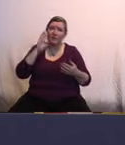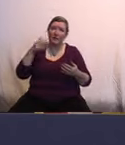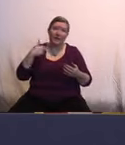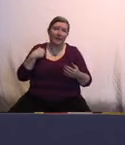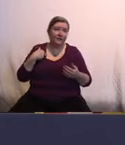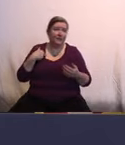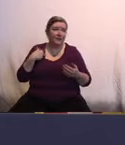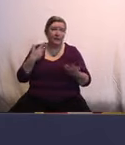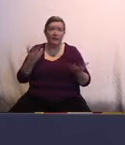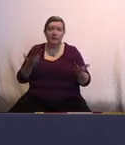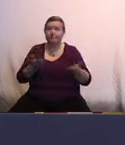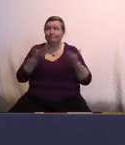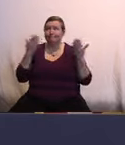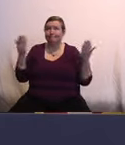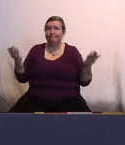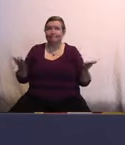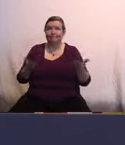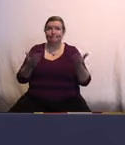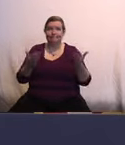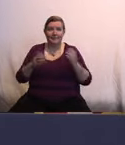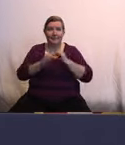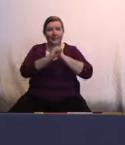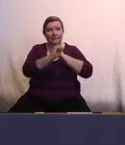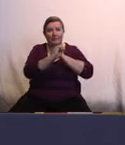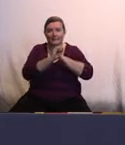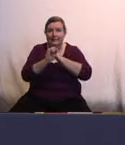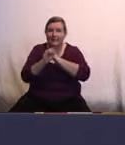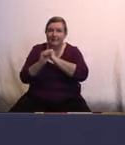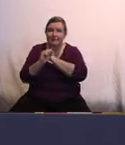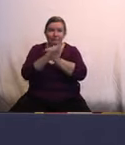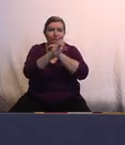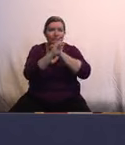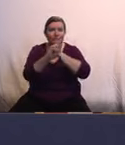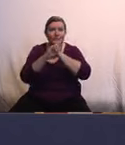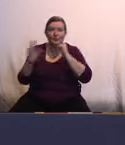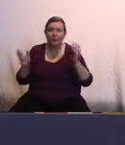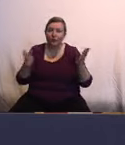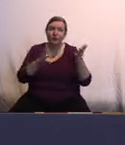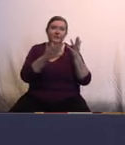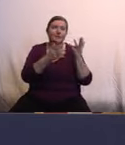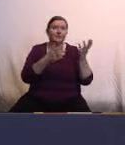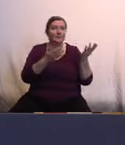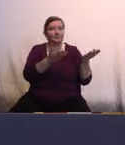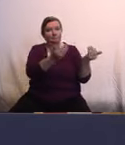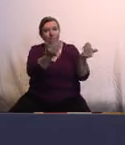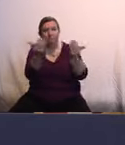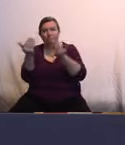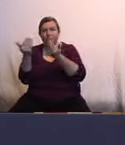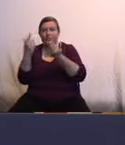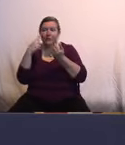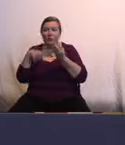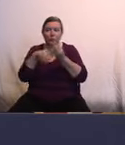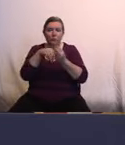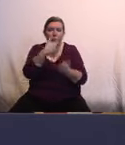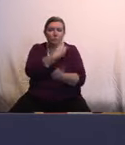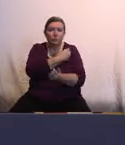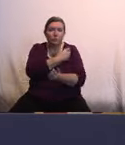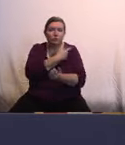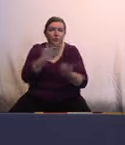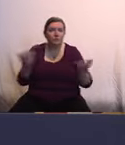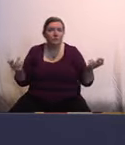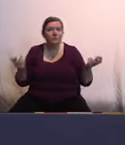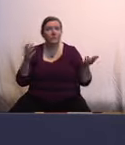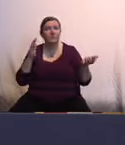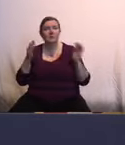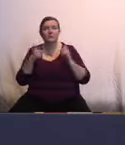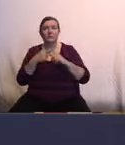The campaigns have, to a greater or lesser extent, I think, in the experience of the past 2 years, I don't mean just in